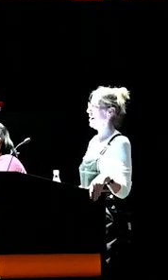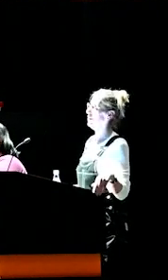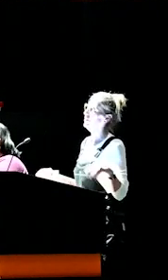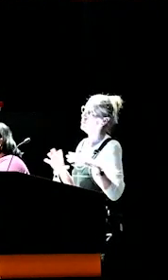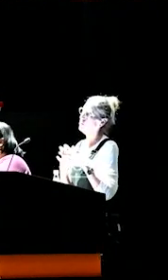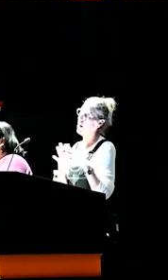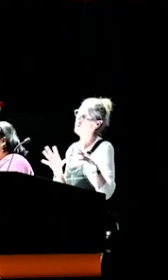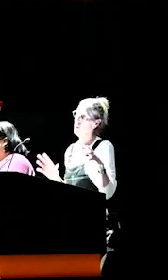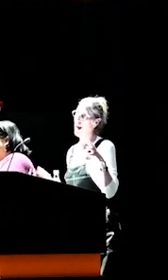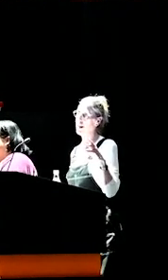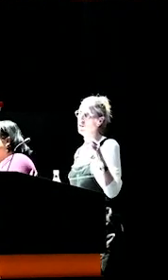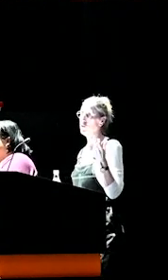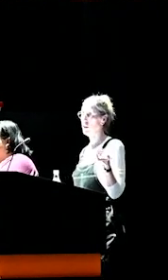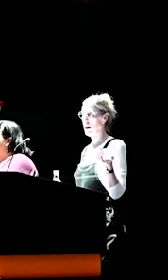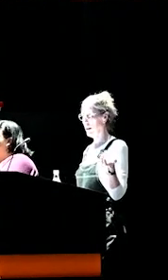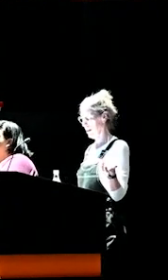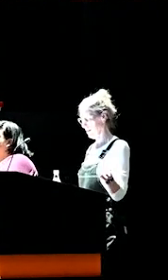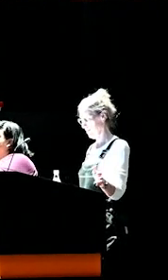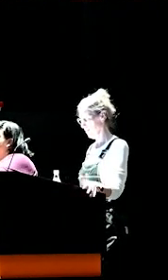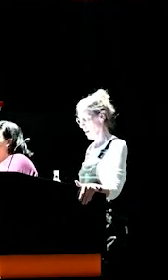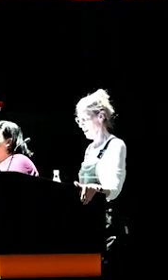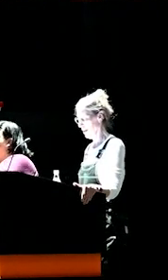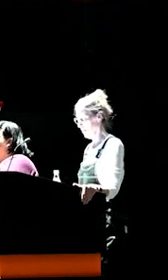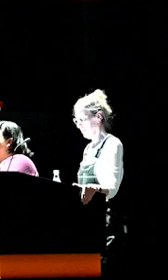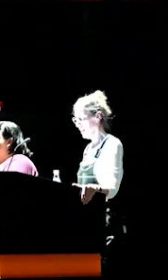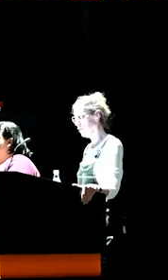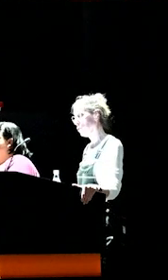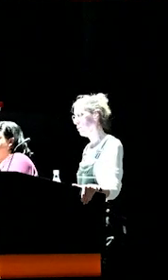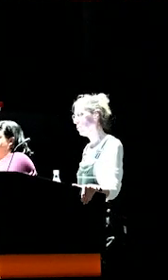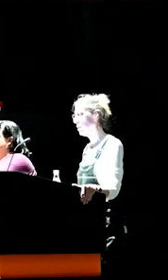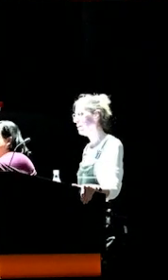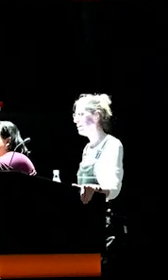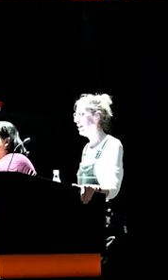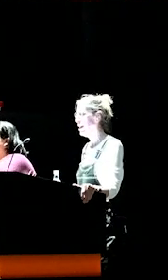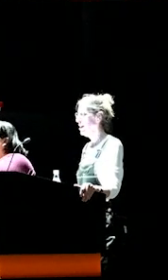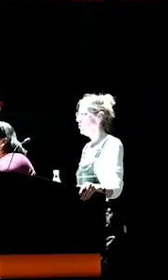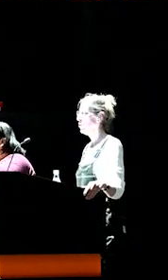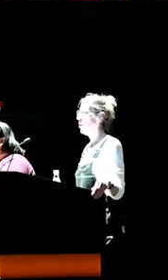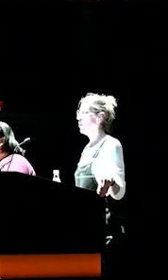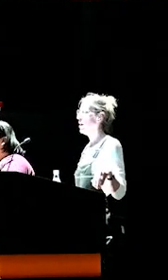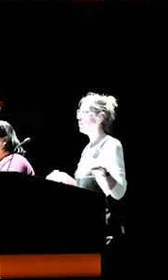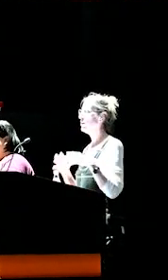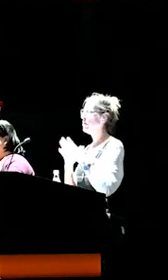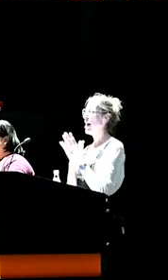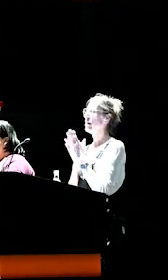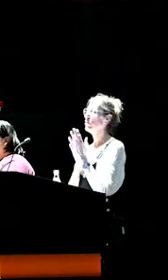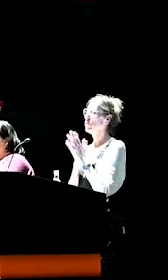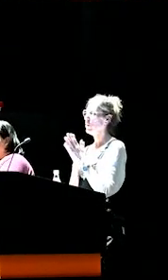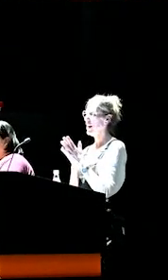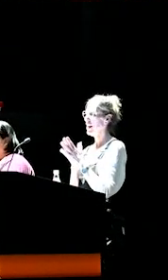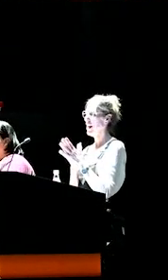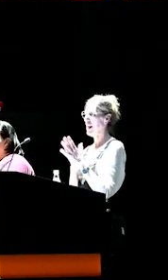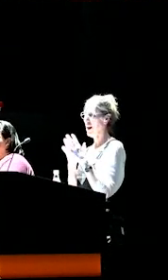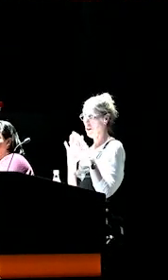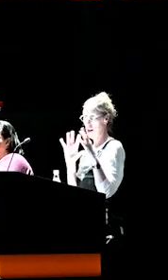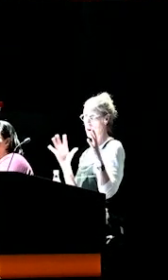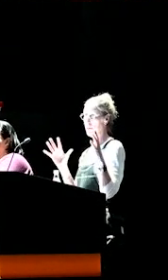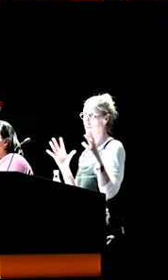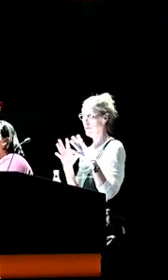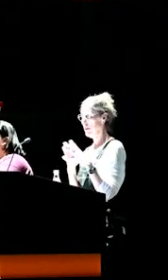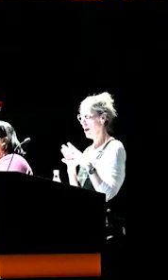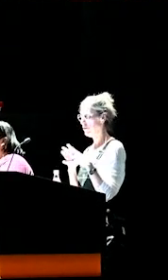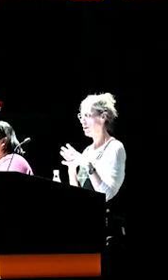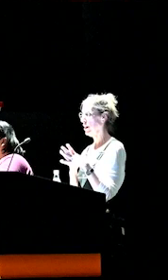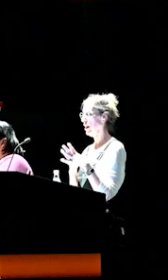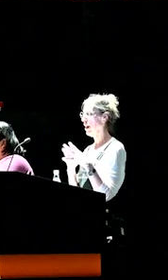the graphic package for the Kids' Choice Awards. So it was a matter of creating a